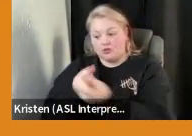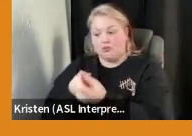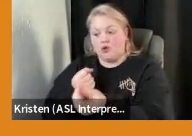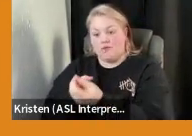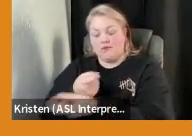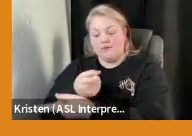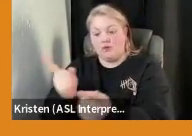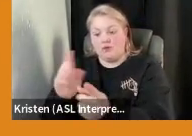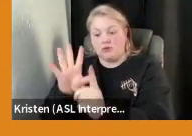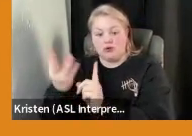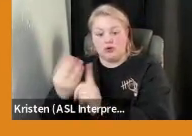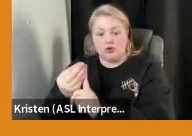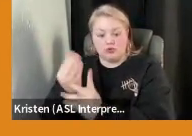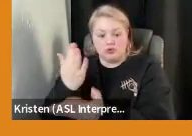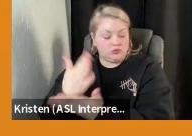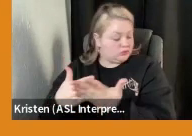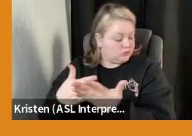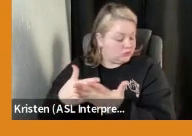sector.